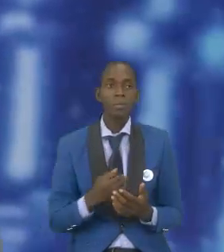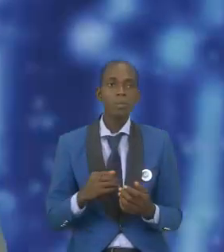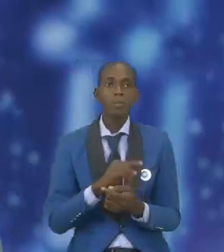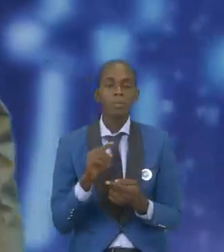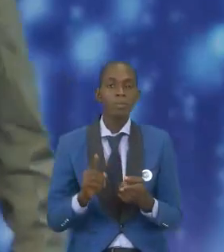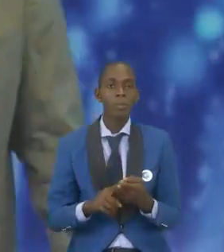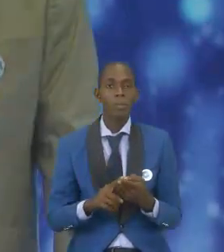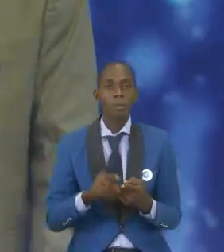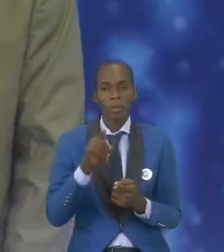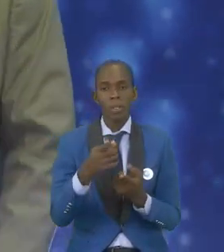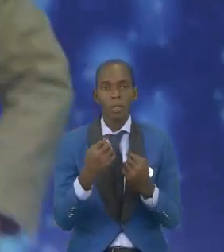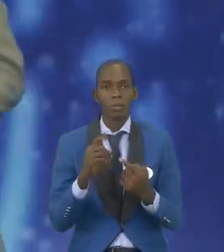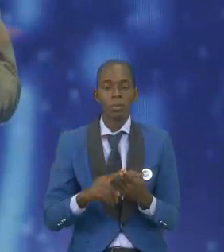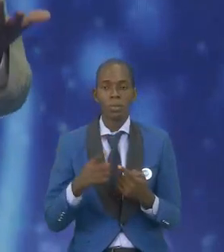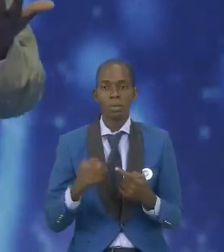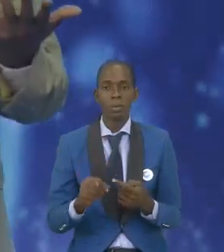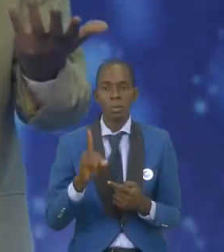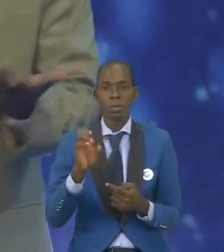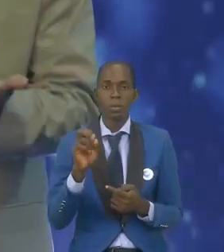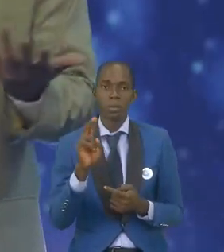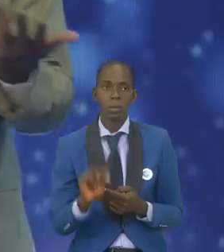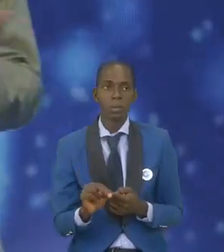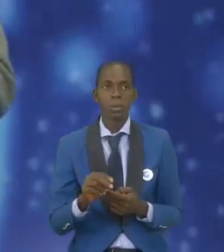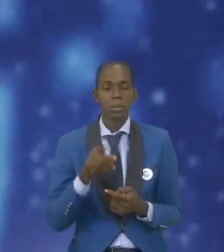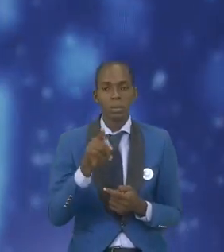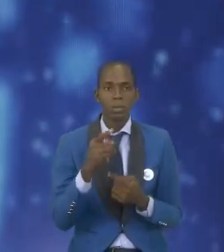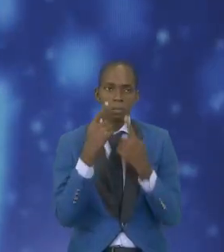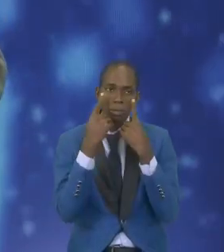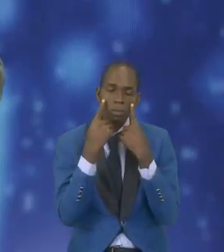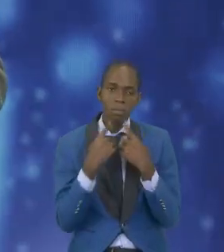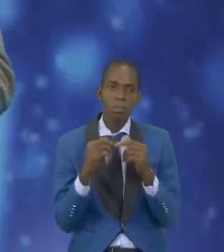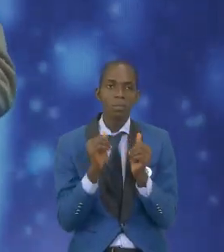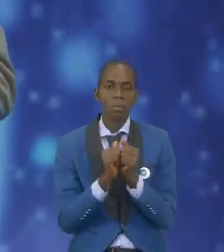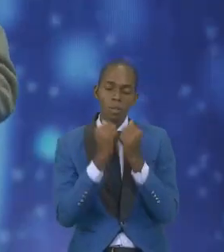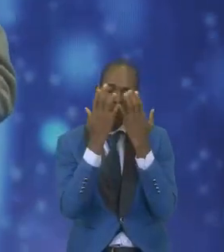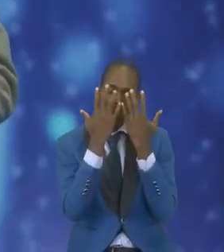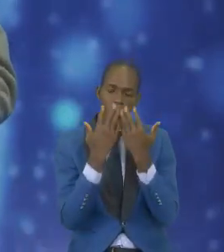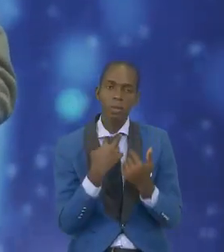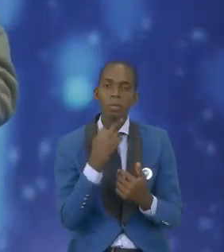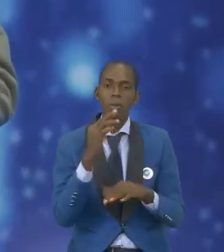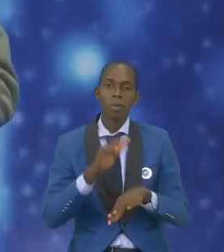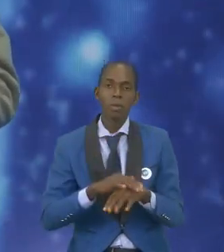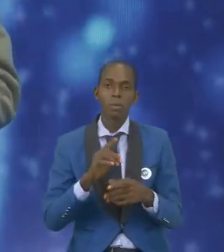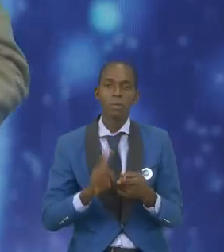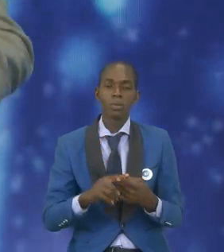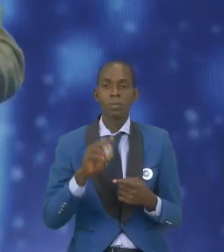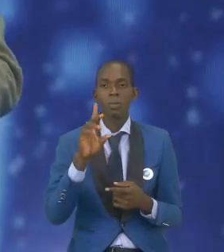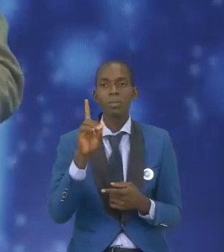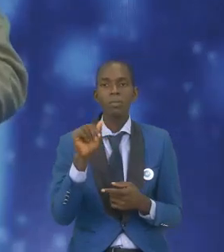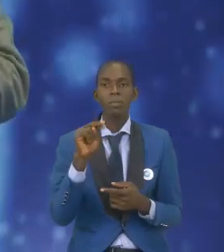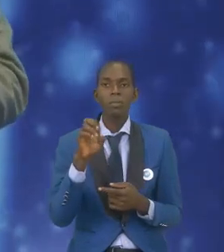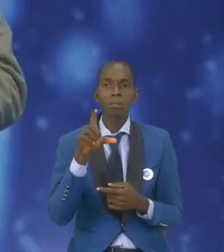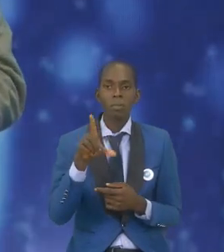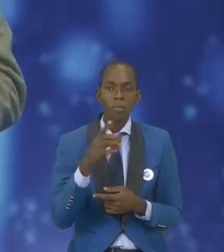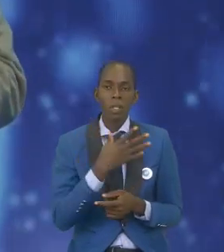came to the den, he cried with a lamentable voice unto Daniel. And the